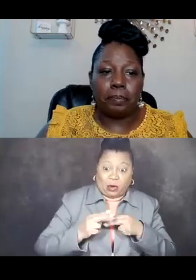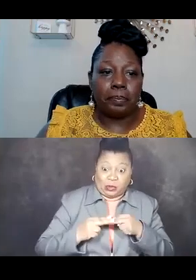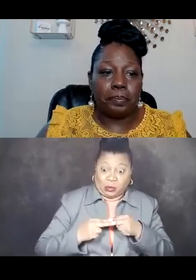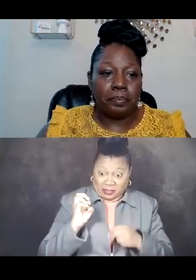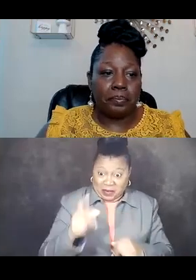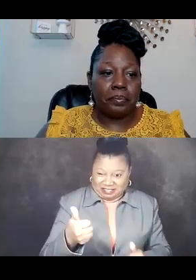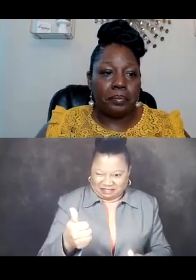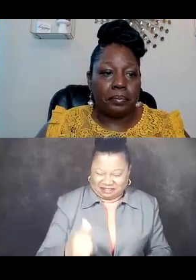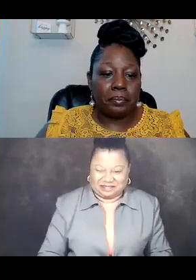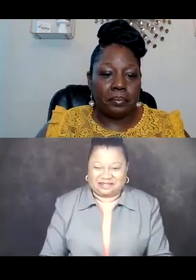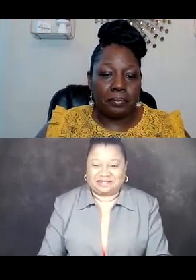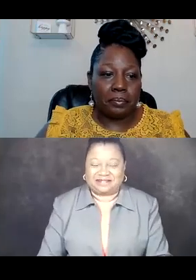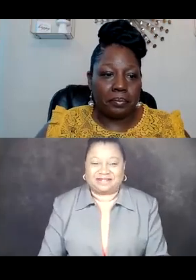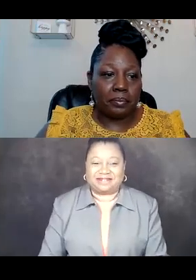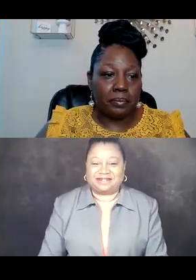screen.